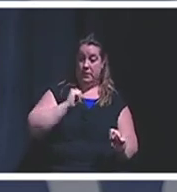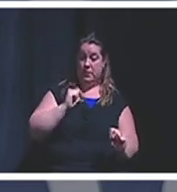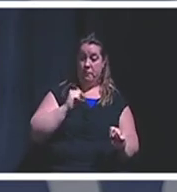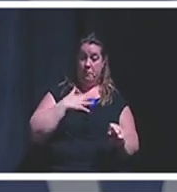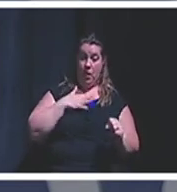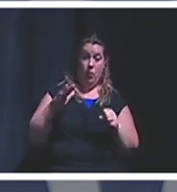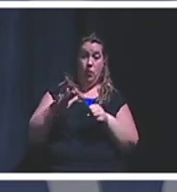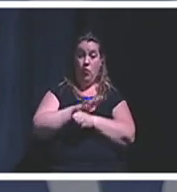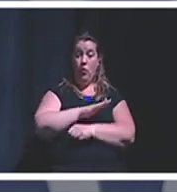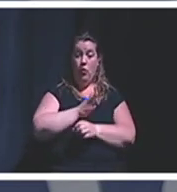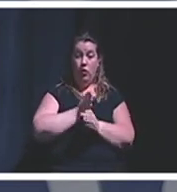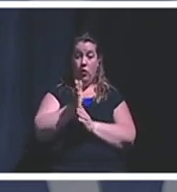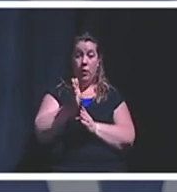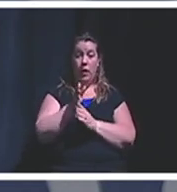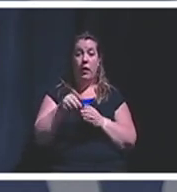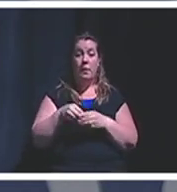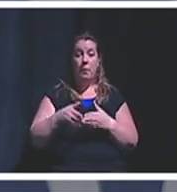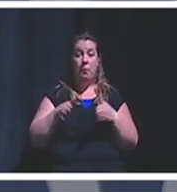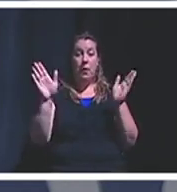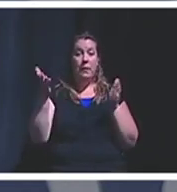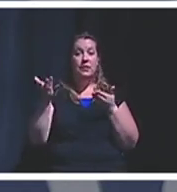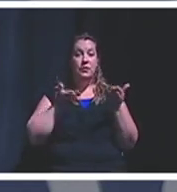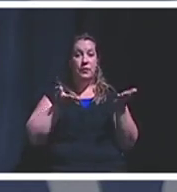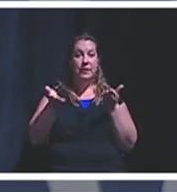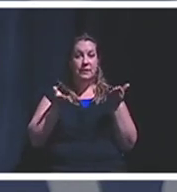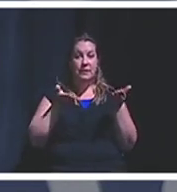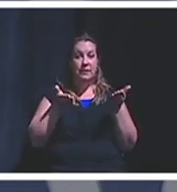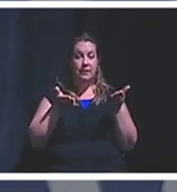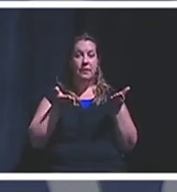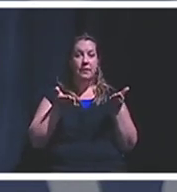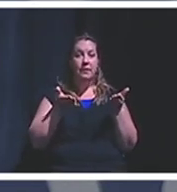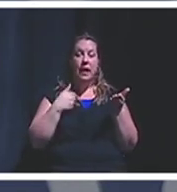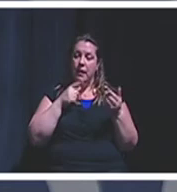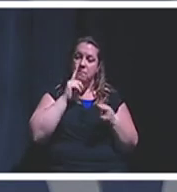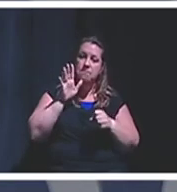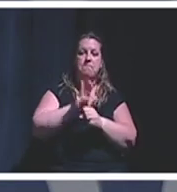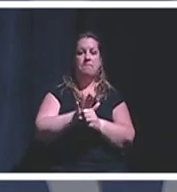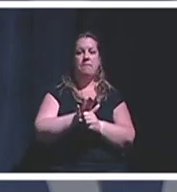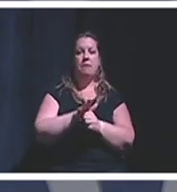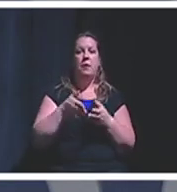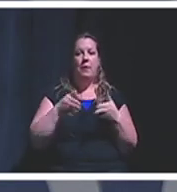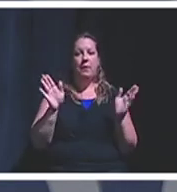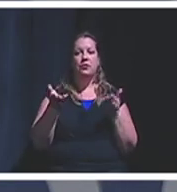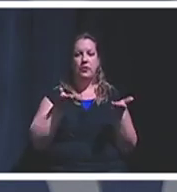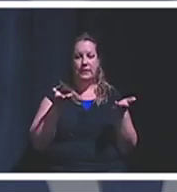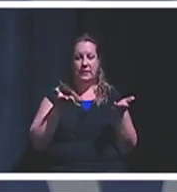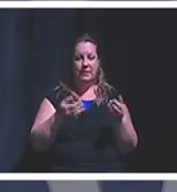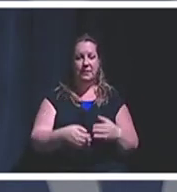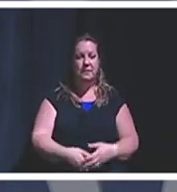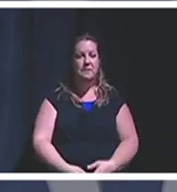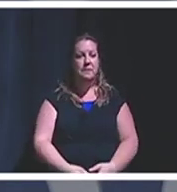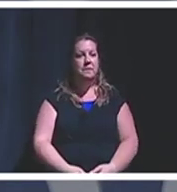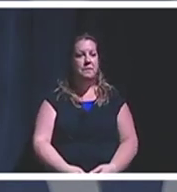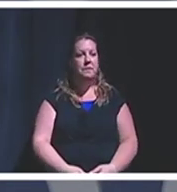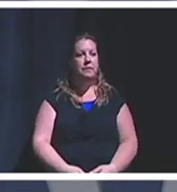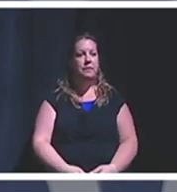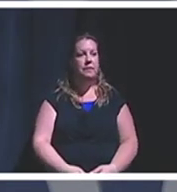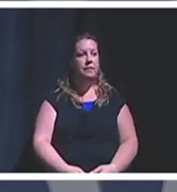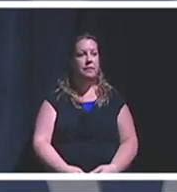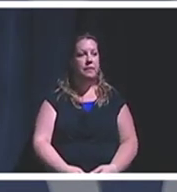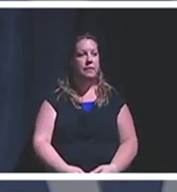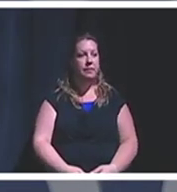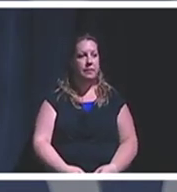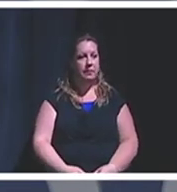entire career in public service, and I am committed to it. I realize, though, that a